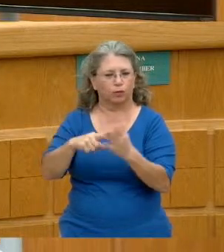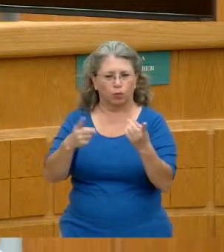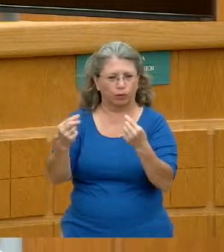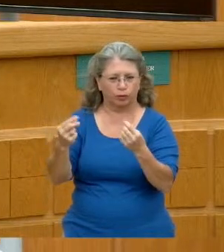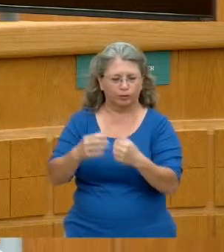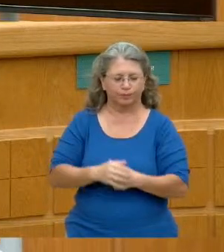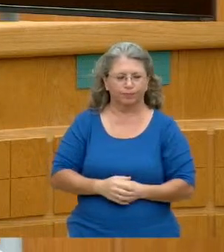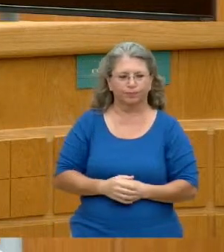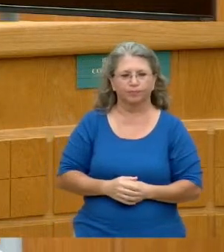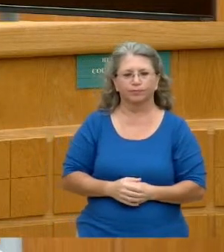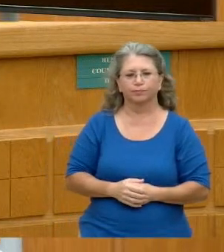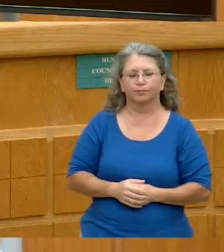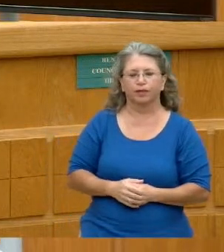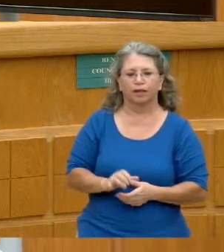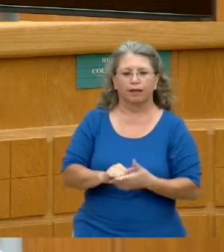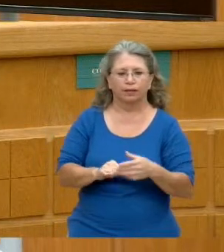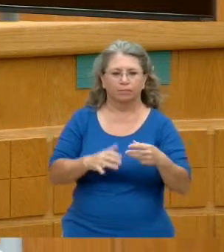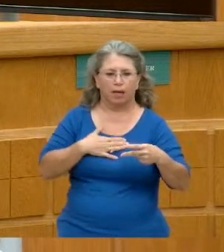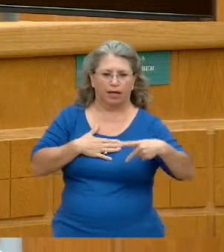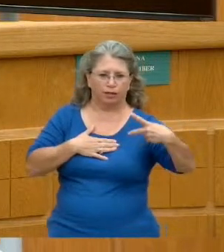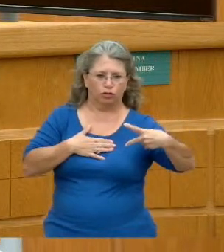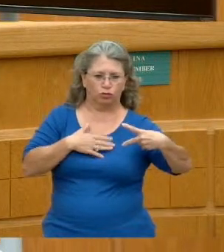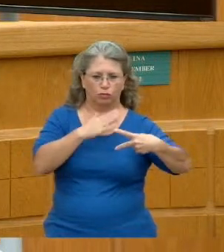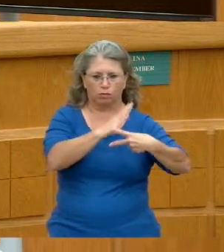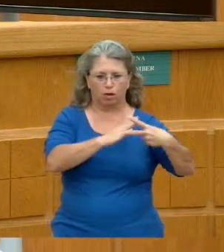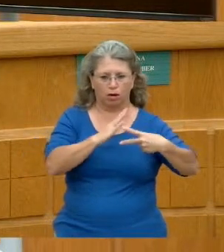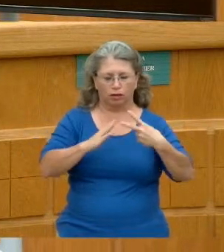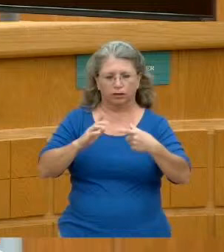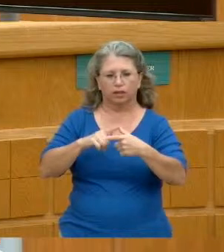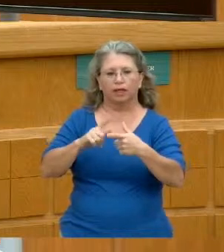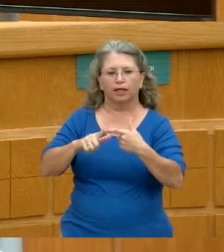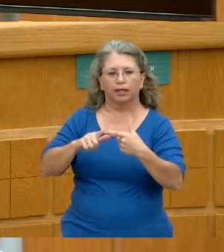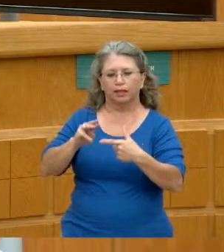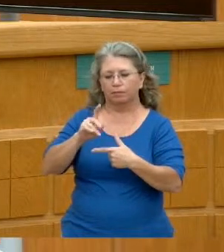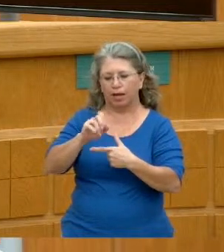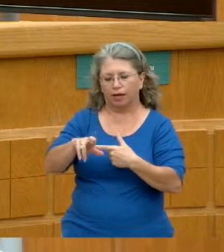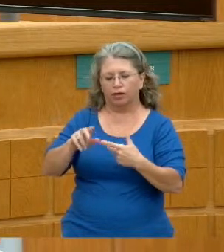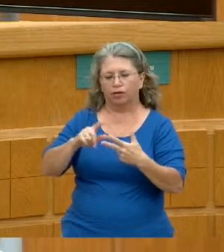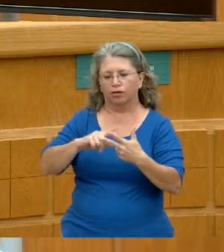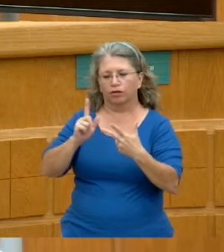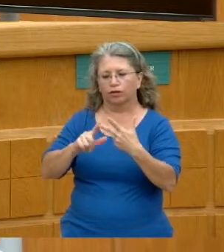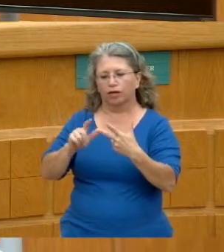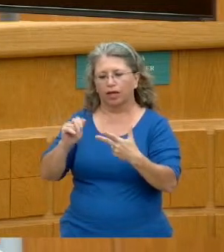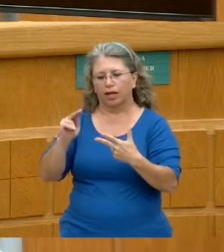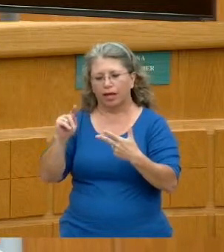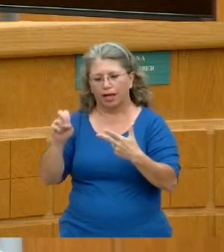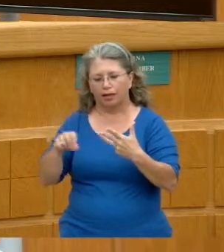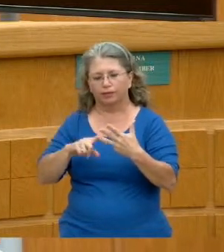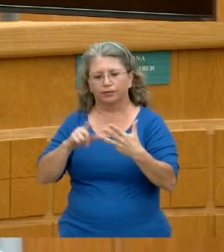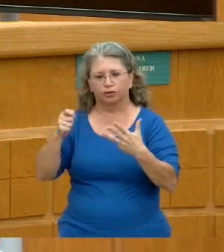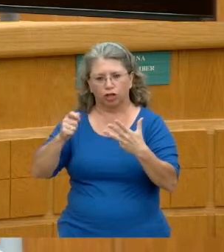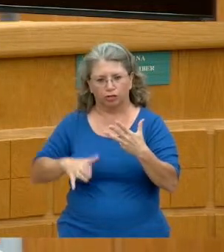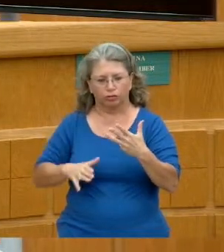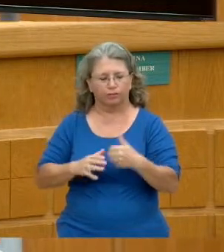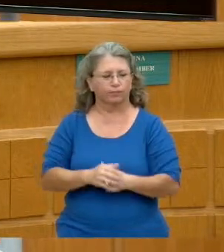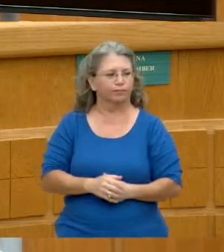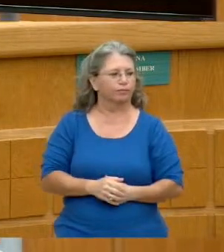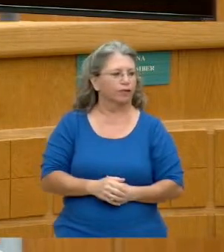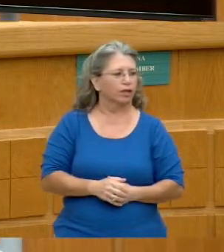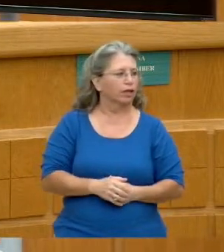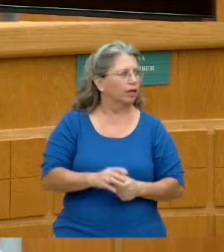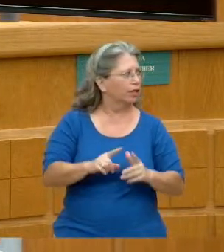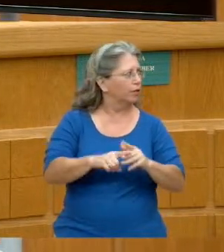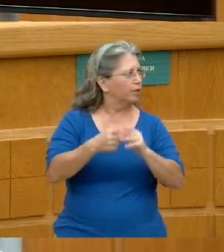Okay, so those are the two things I'll be doing, and then Mayor McComb, and then we'll have Annette, and then the judge. Okay, so let's begin with the